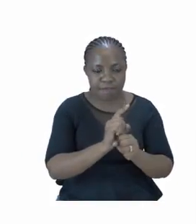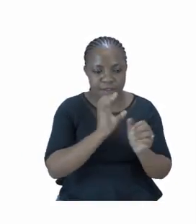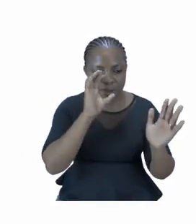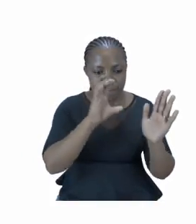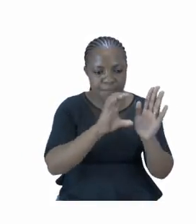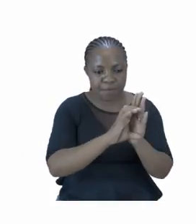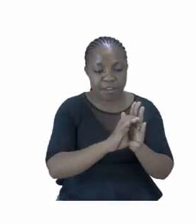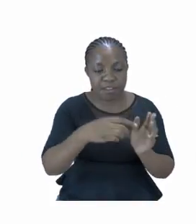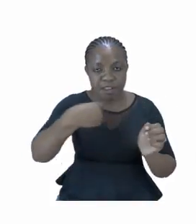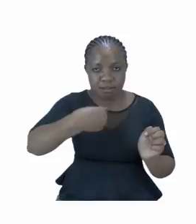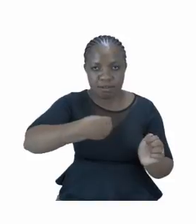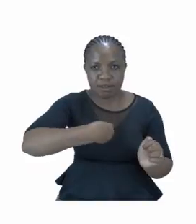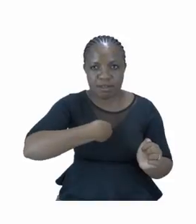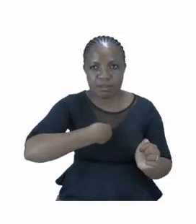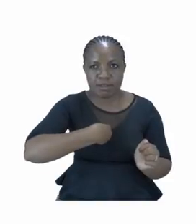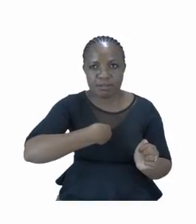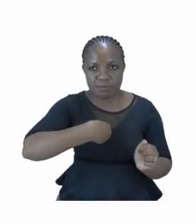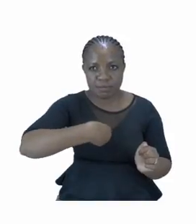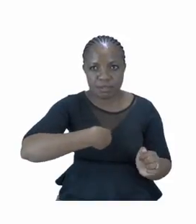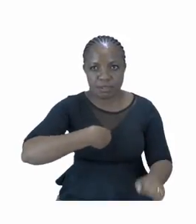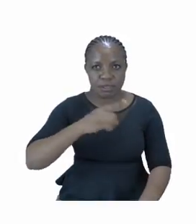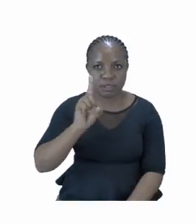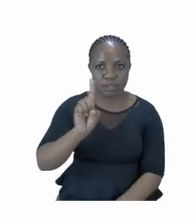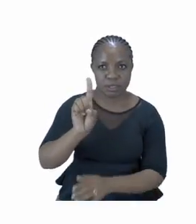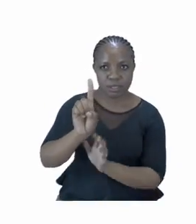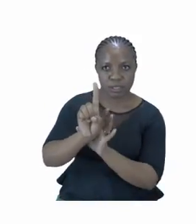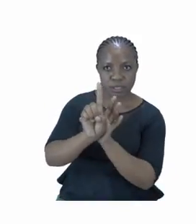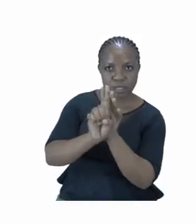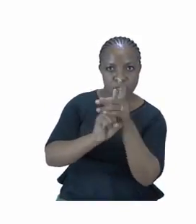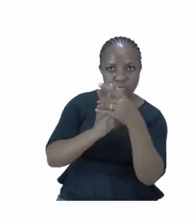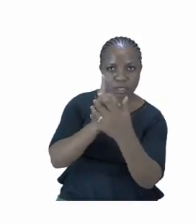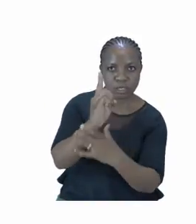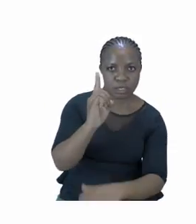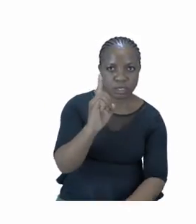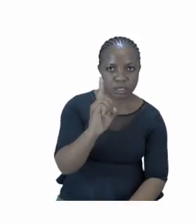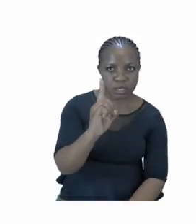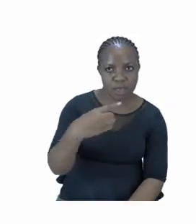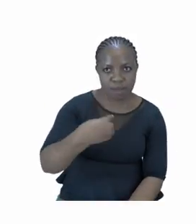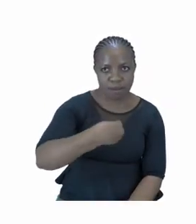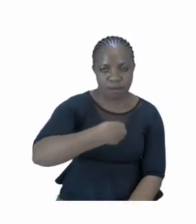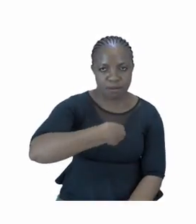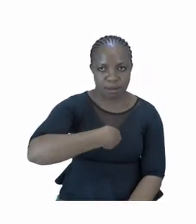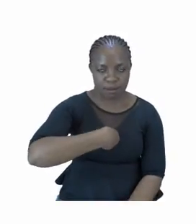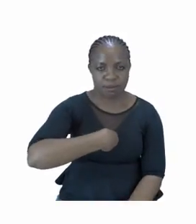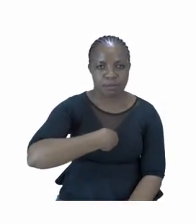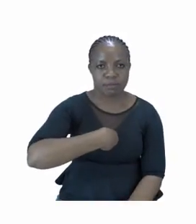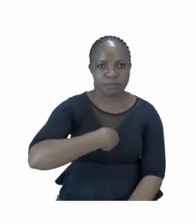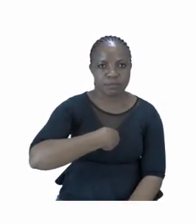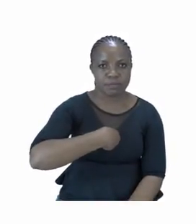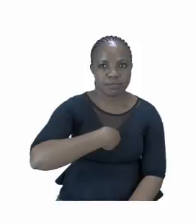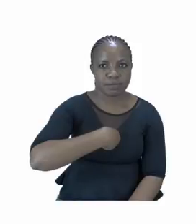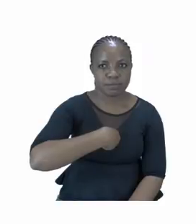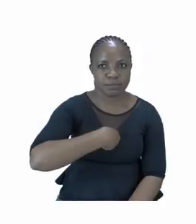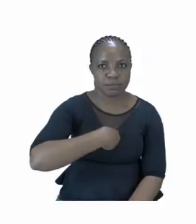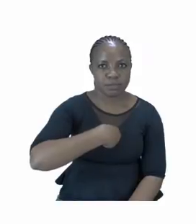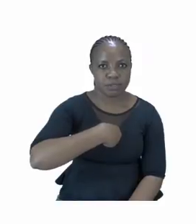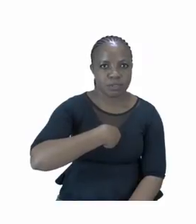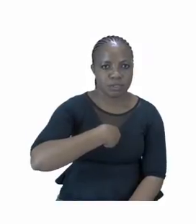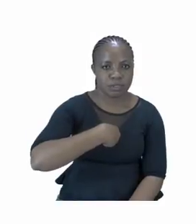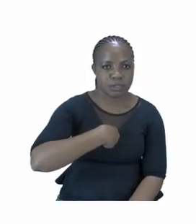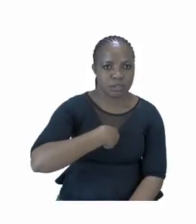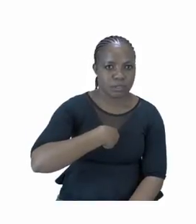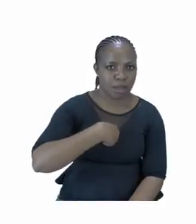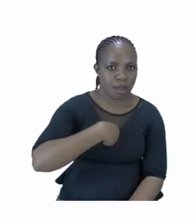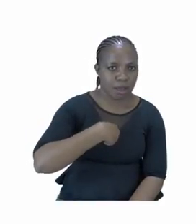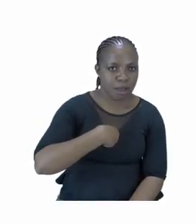because the pointing is to themselves. So I'd like you to please circle the